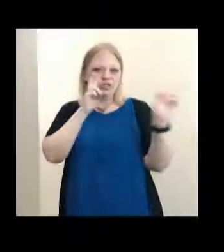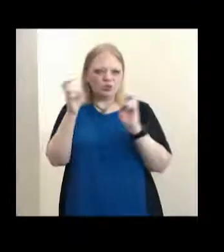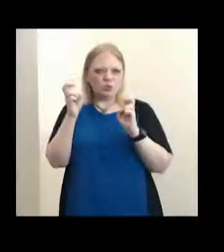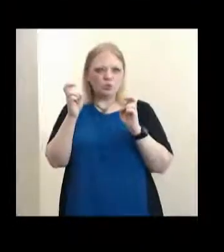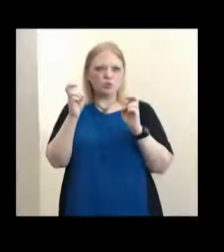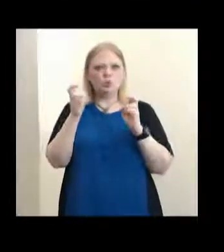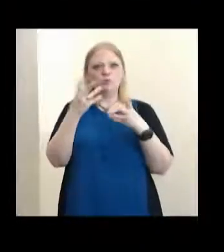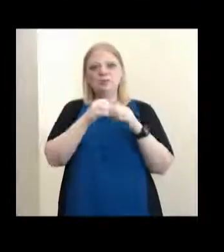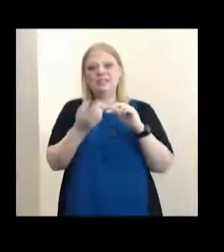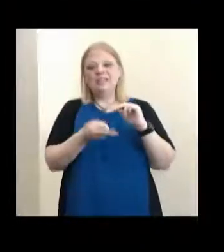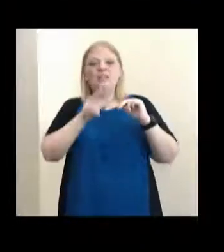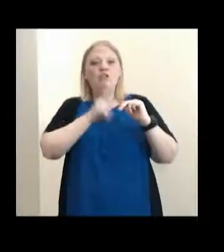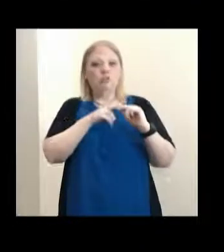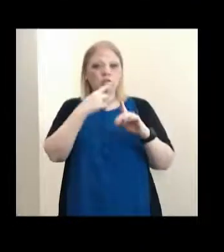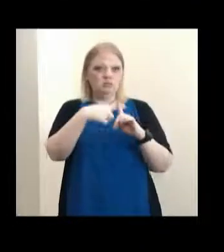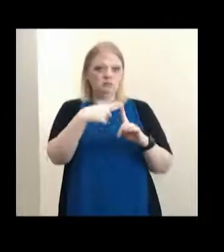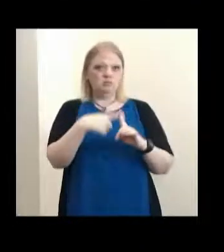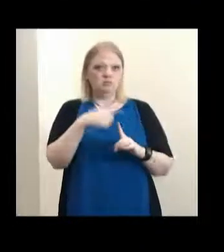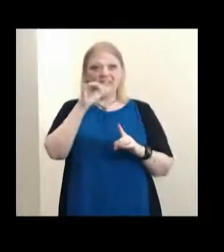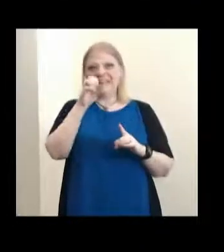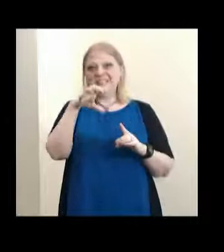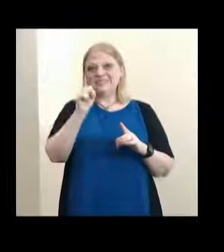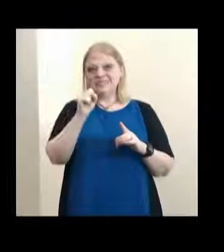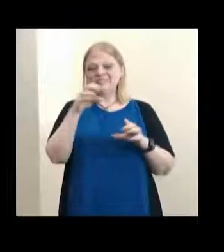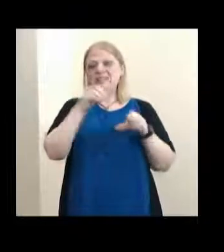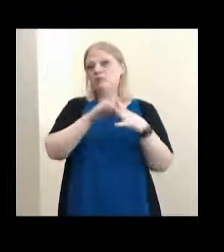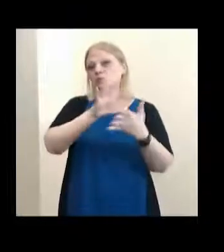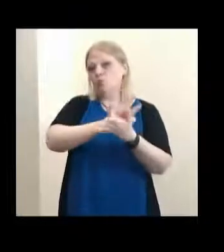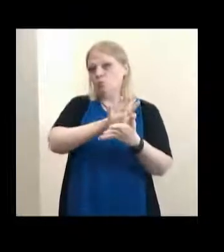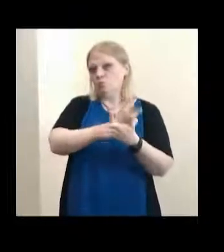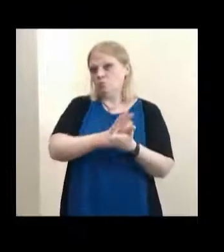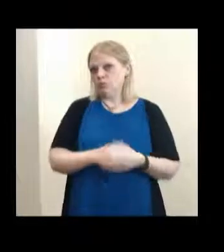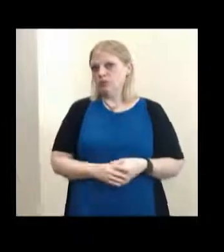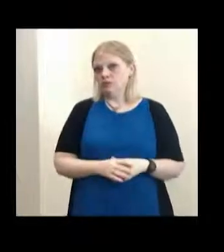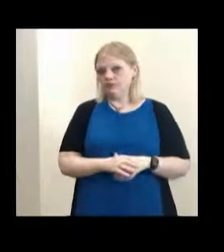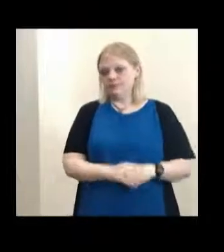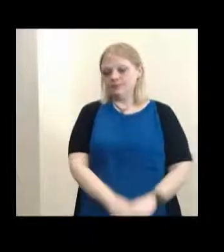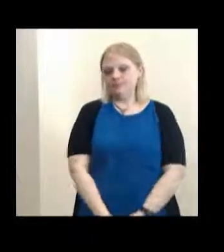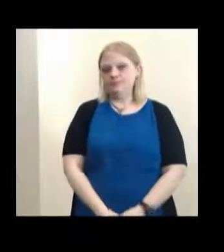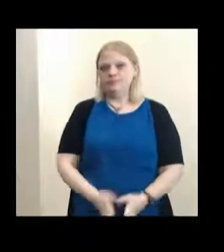increased cases that we are seeing in schools.